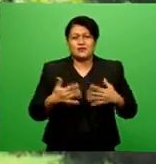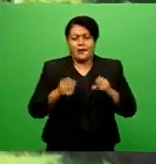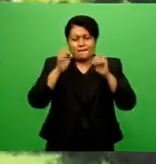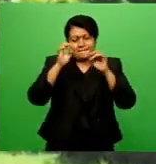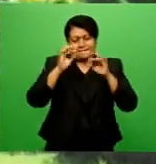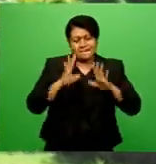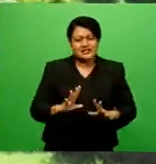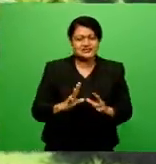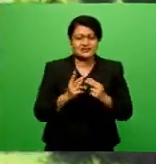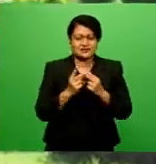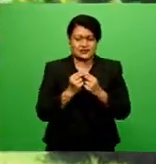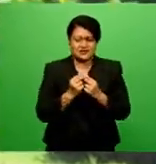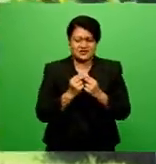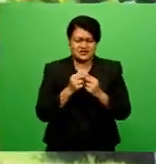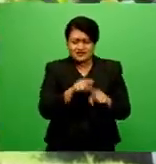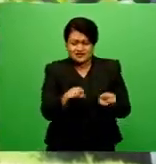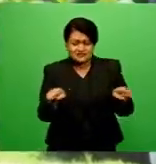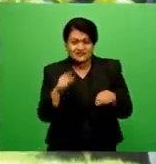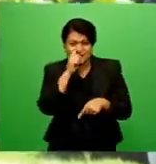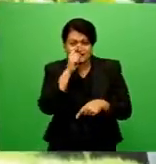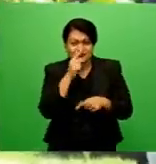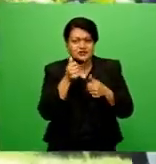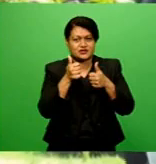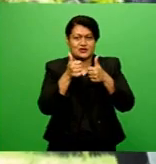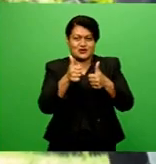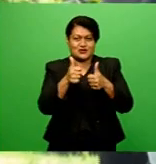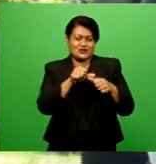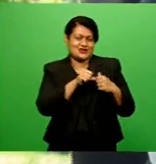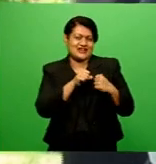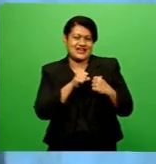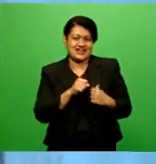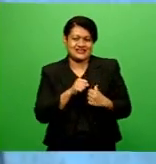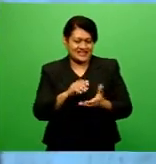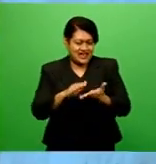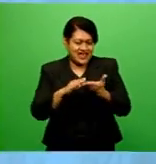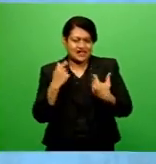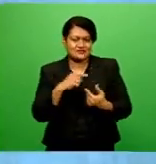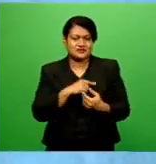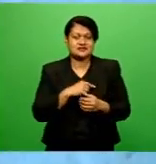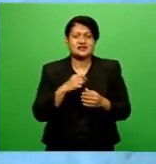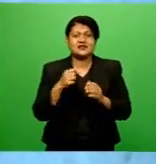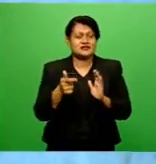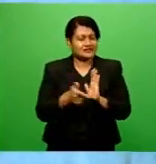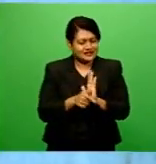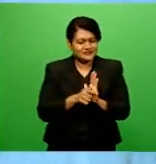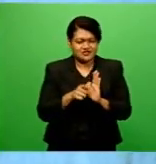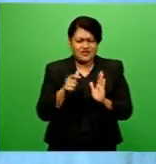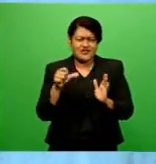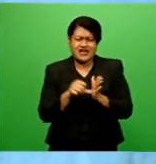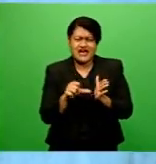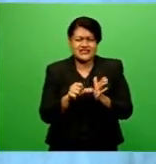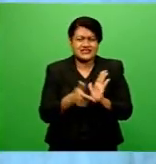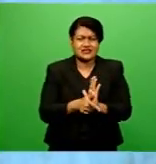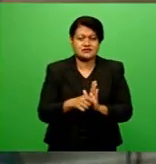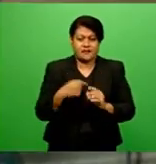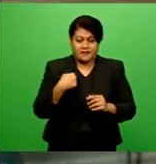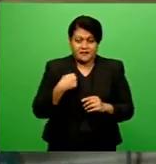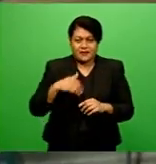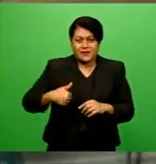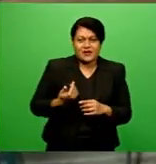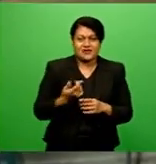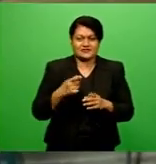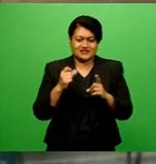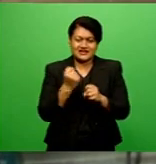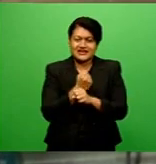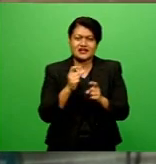good hearts, still willing to help out, even though times are hard. My wife, granddaughter and I are so lucky. We have